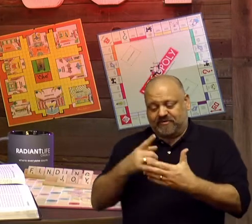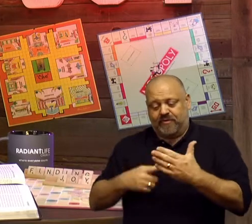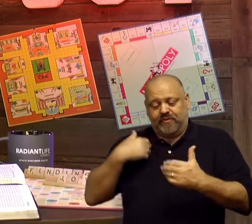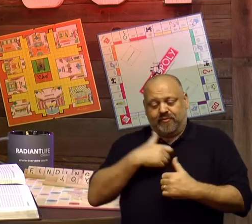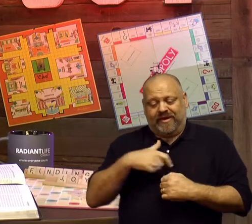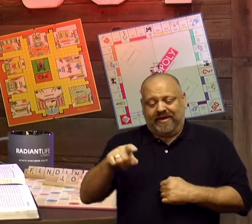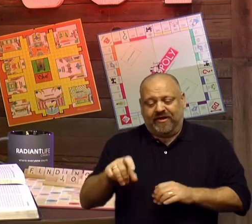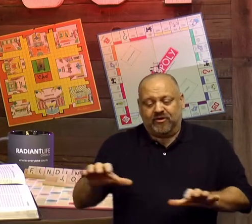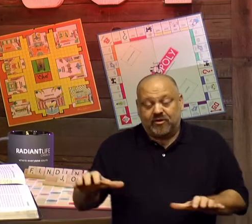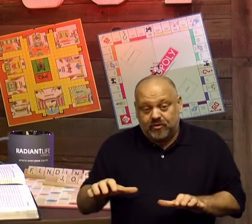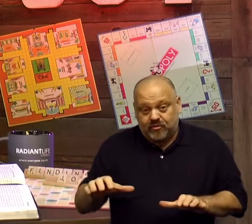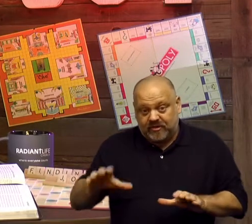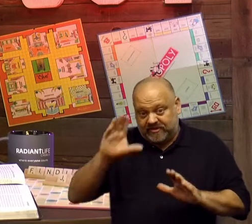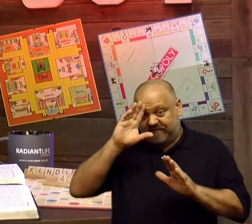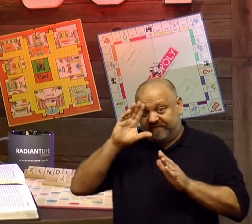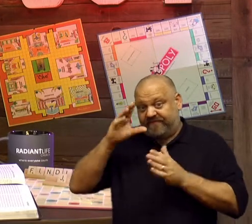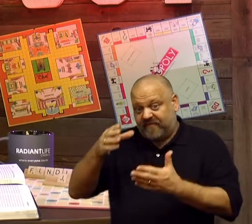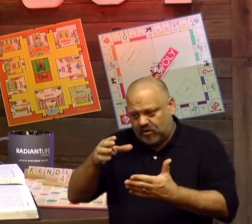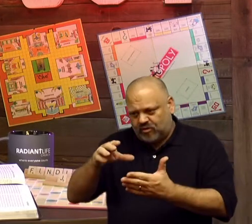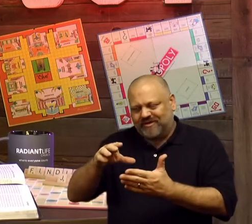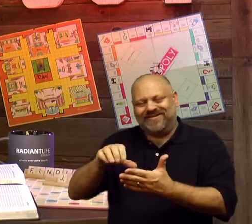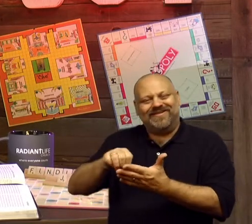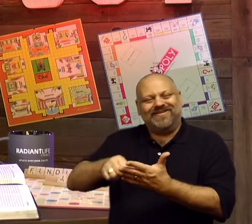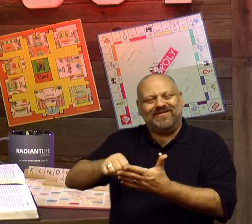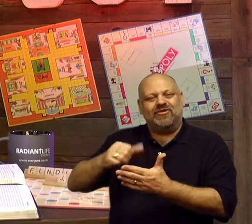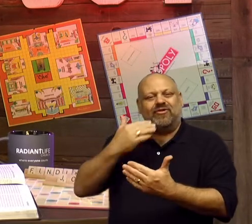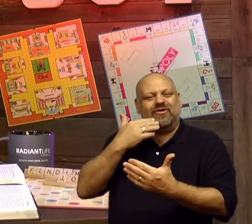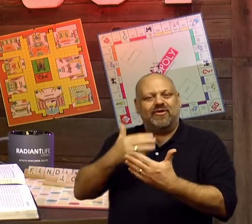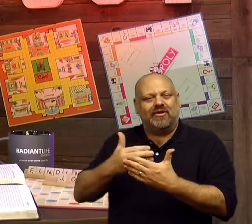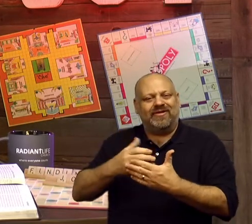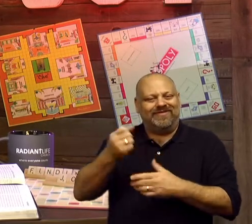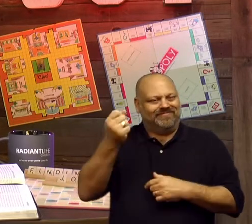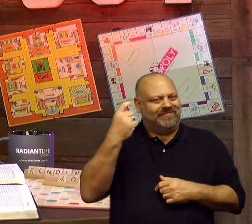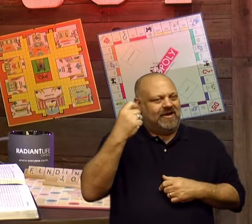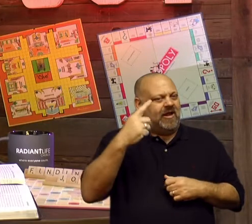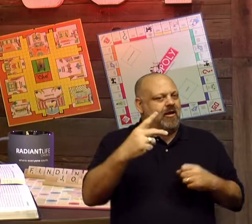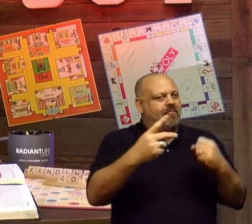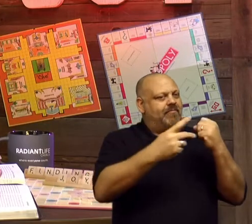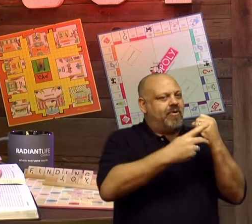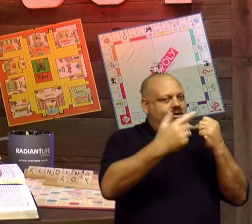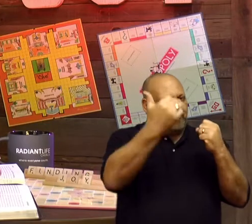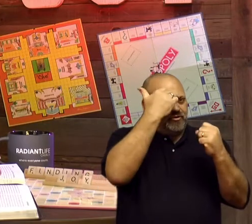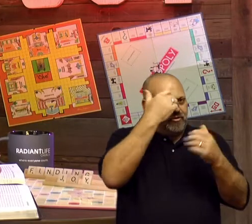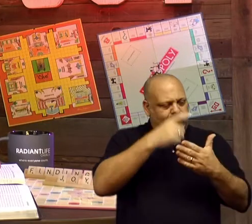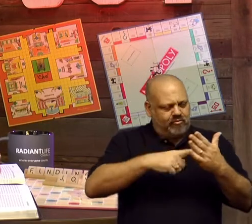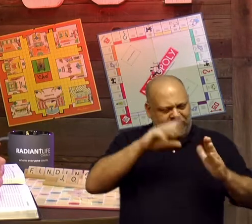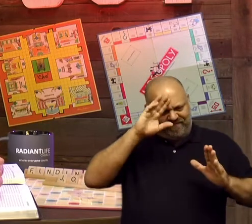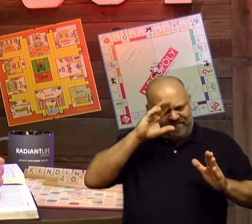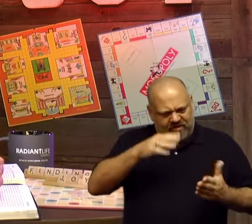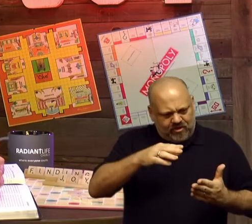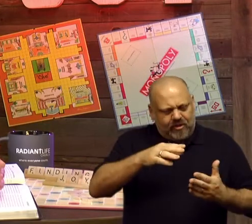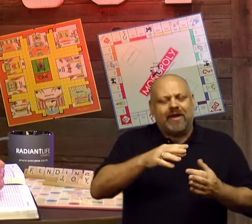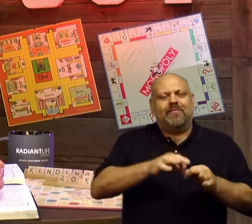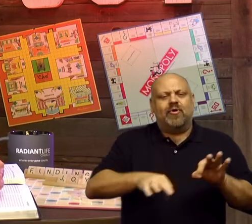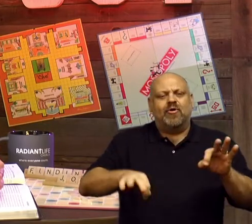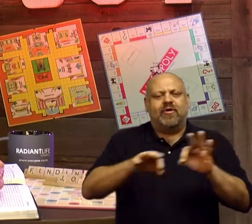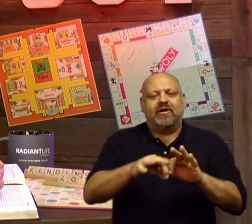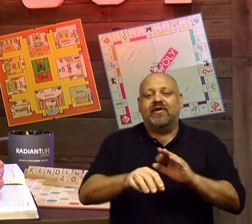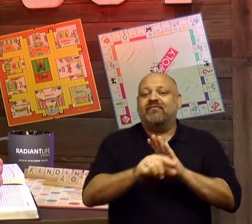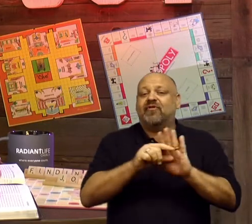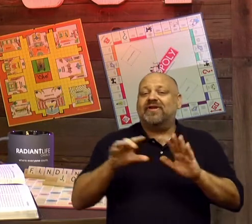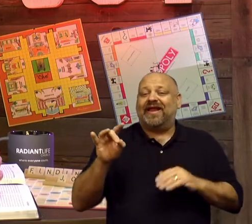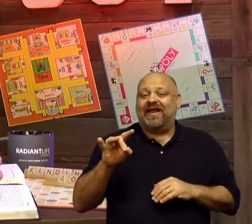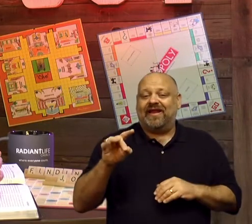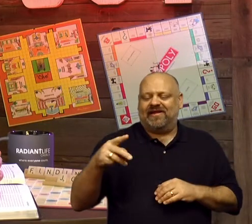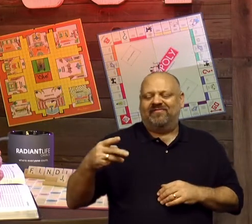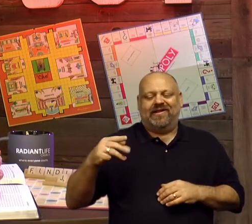The last thing we need to do is focus on the good. See, Paul knew that what he focused on mattered.